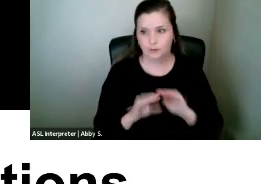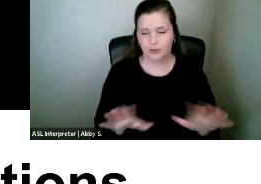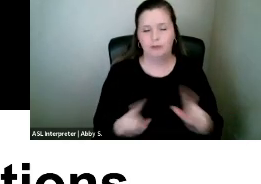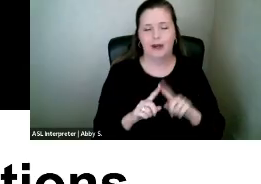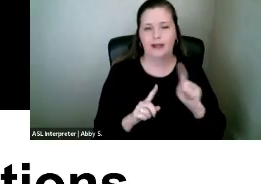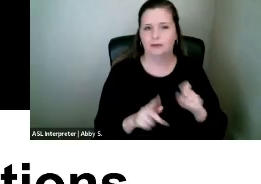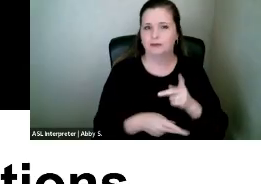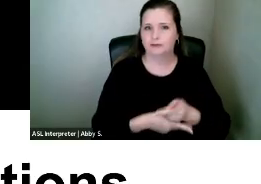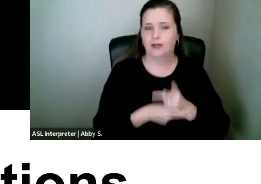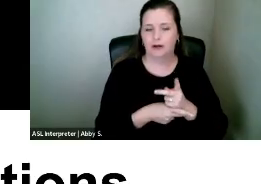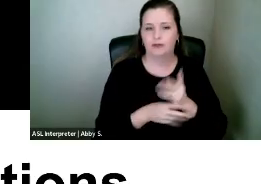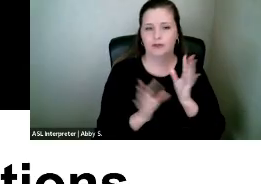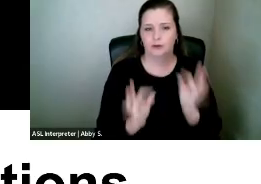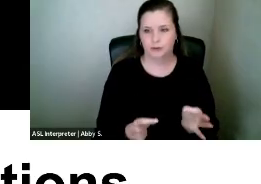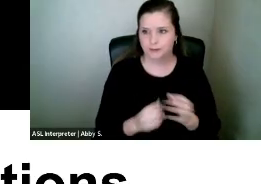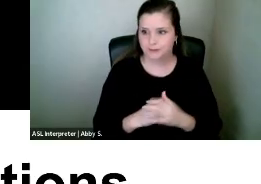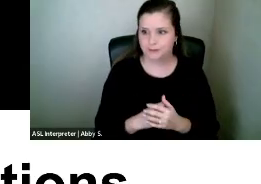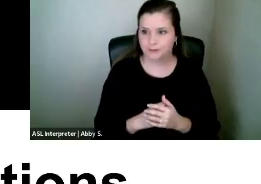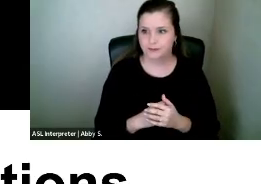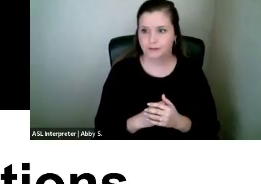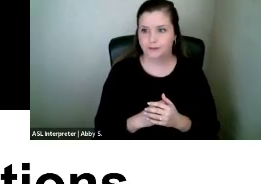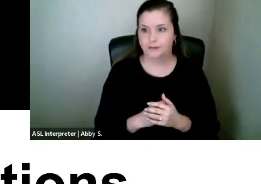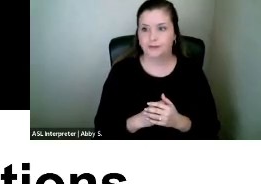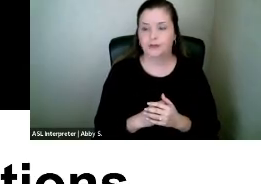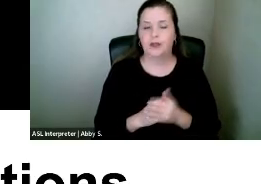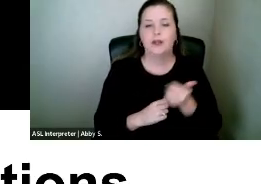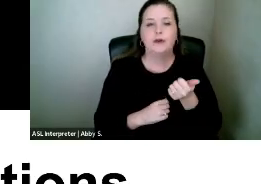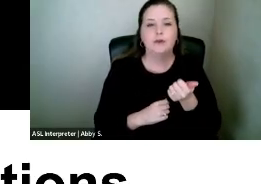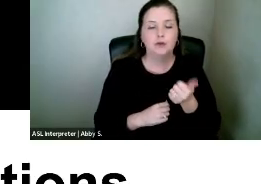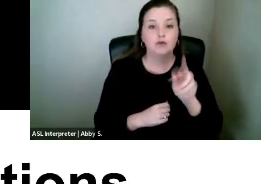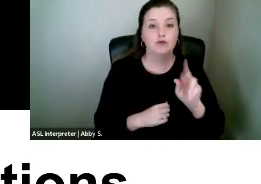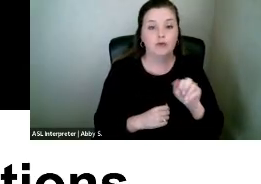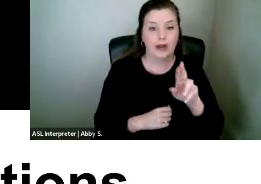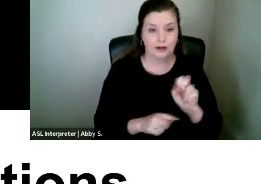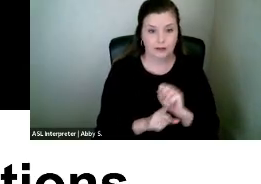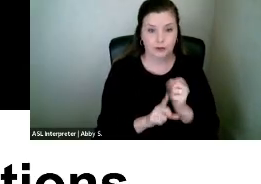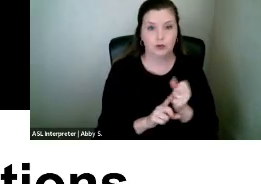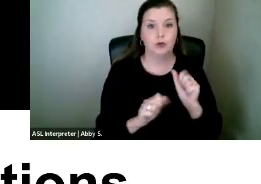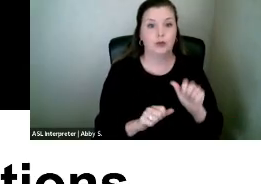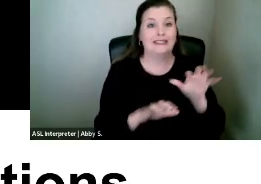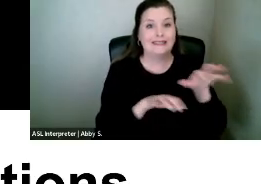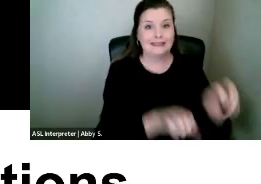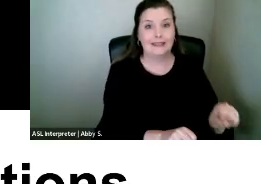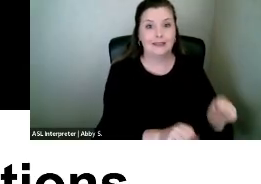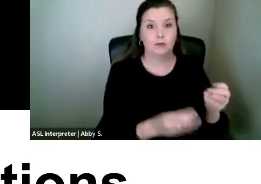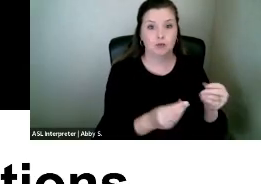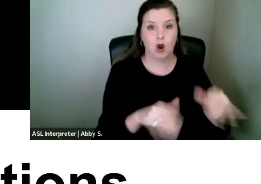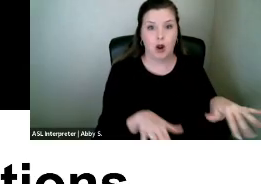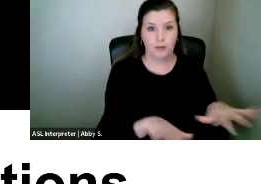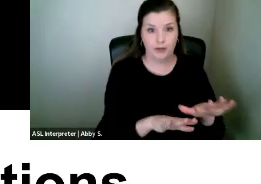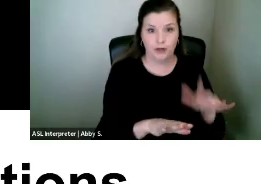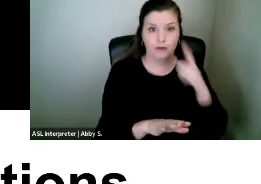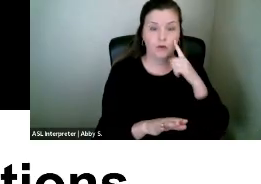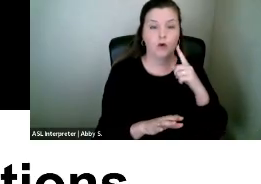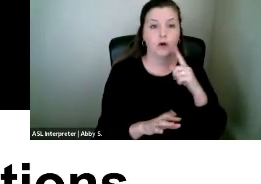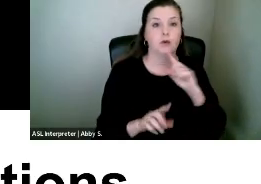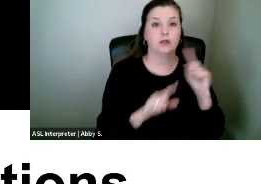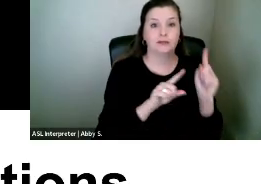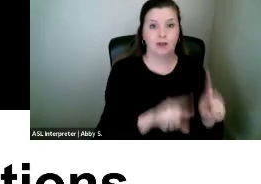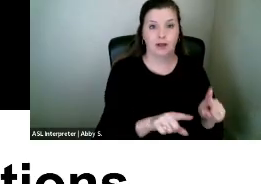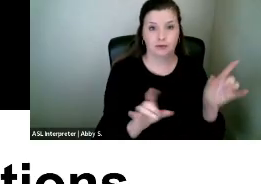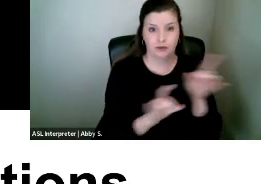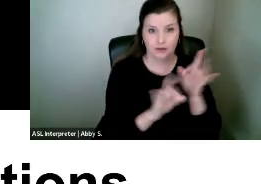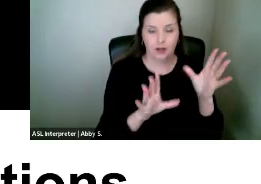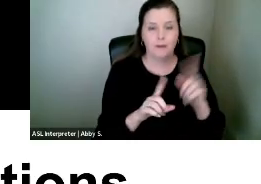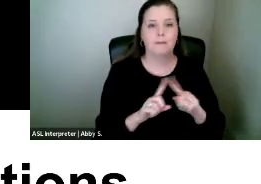the government can, in rare cases, seize property for disaster response, but the owner must be justly compensated. And then